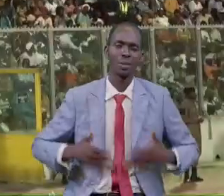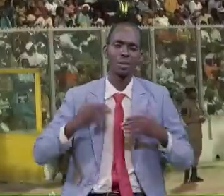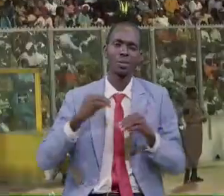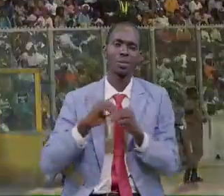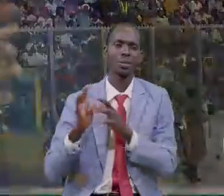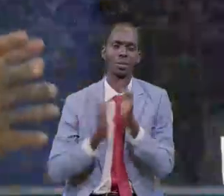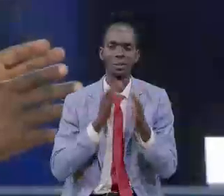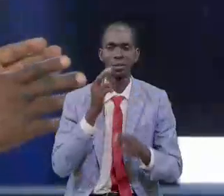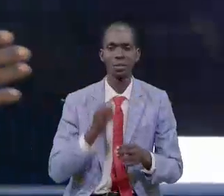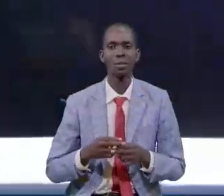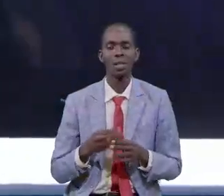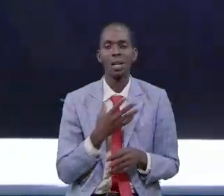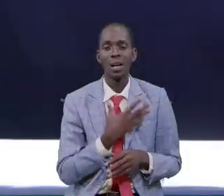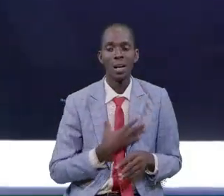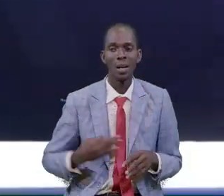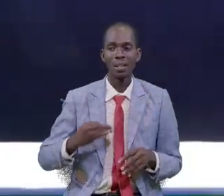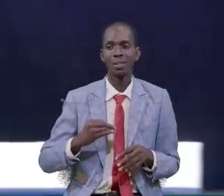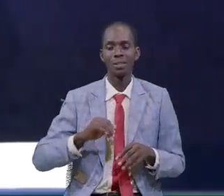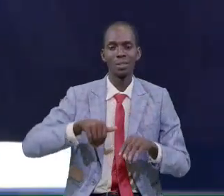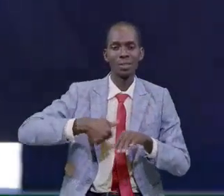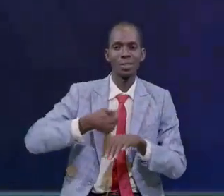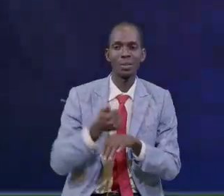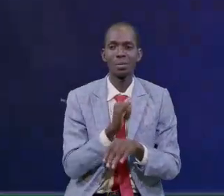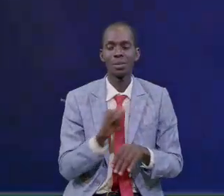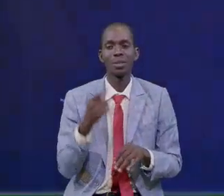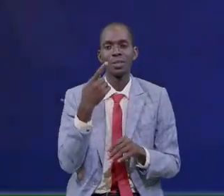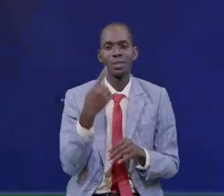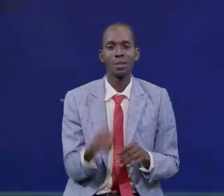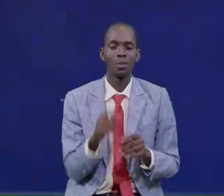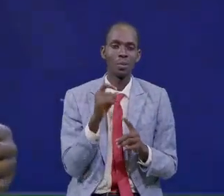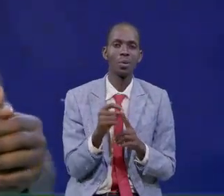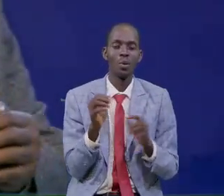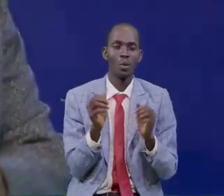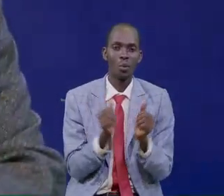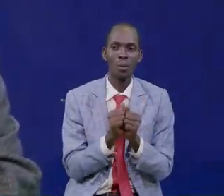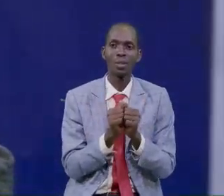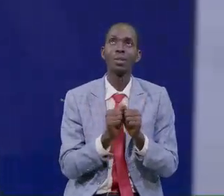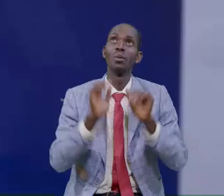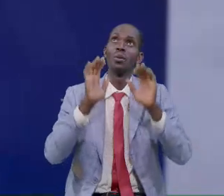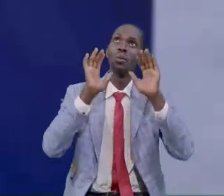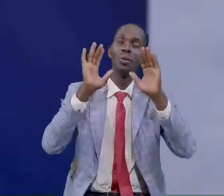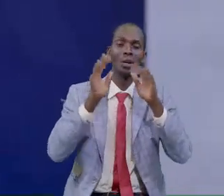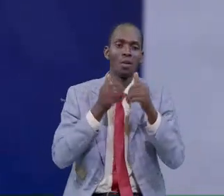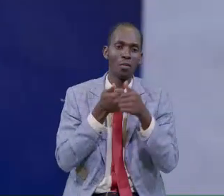And confirming the words were signs following.